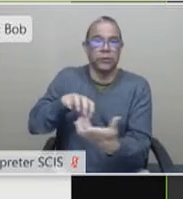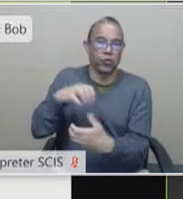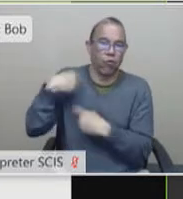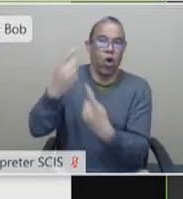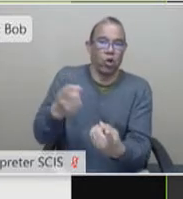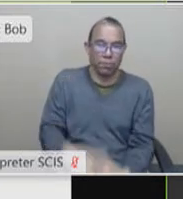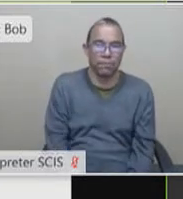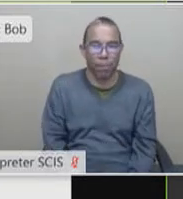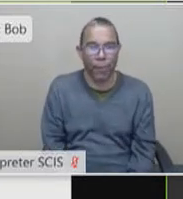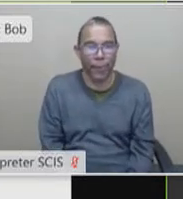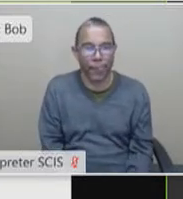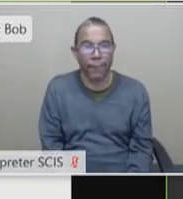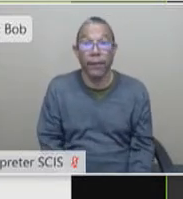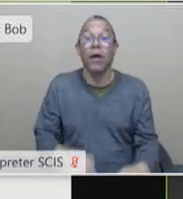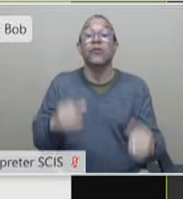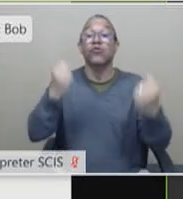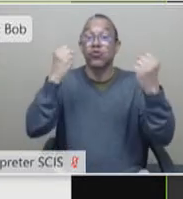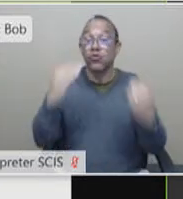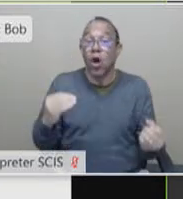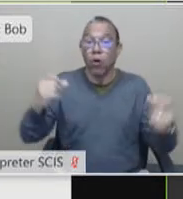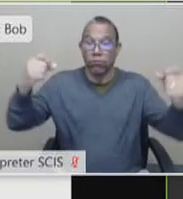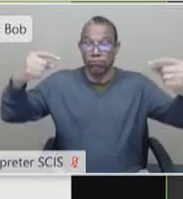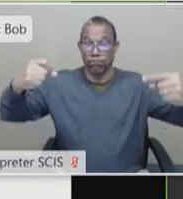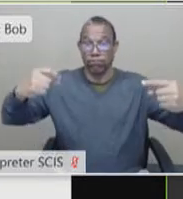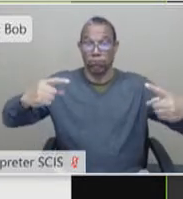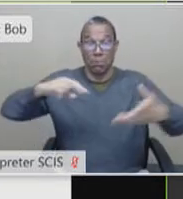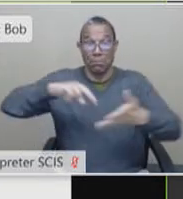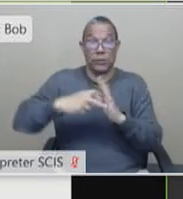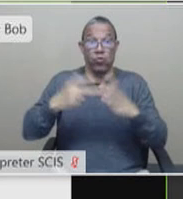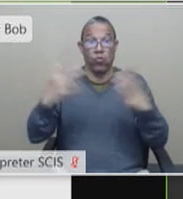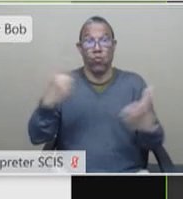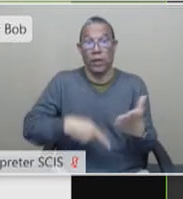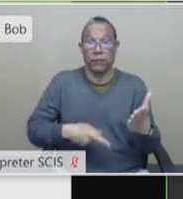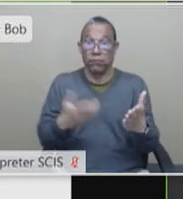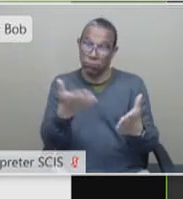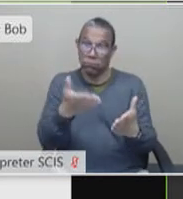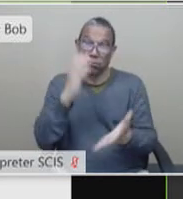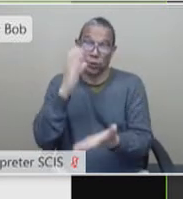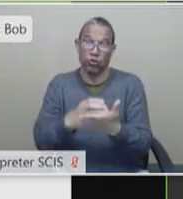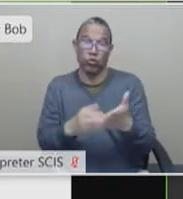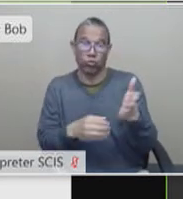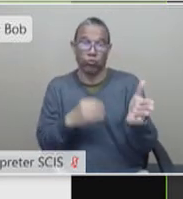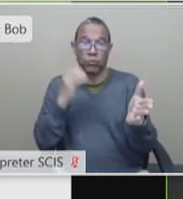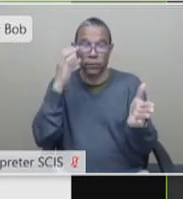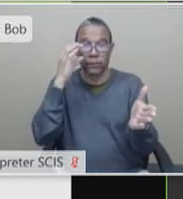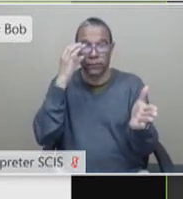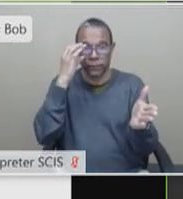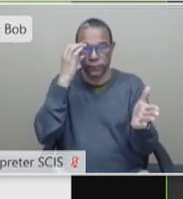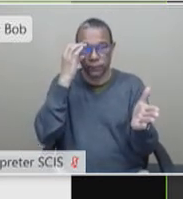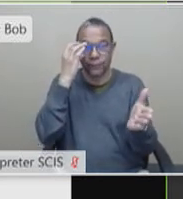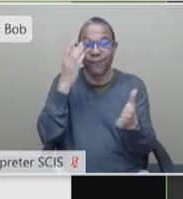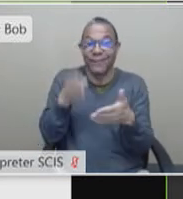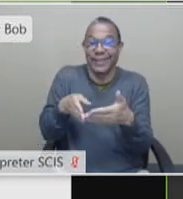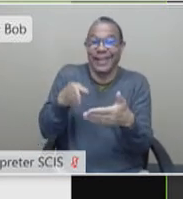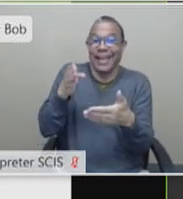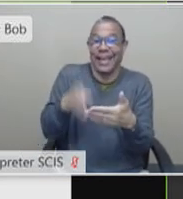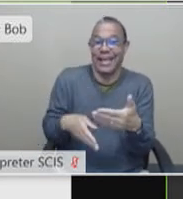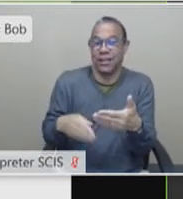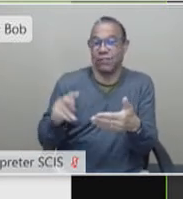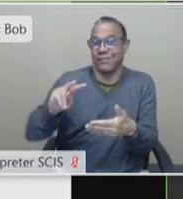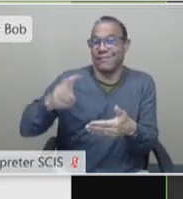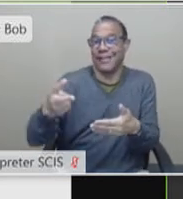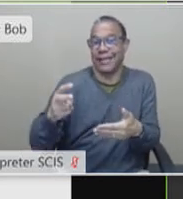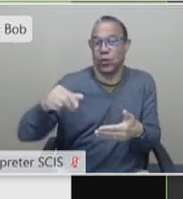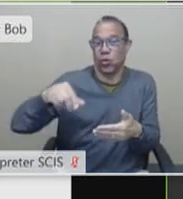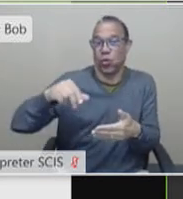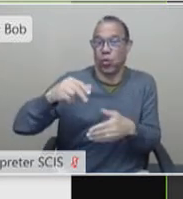those pieces together, we had at the end of the second quarter of fiscal 2020, which was before the